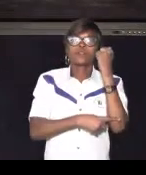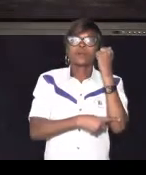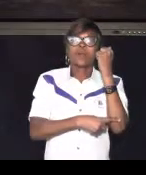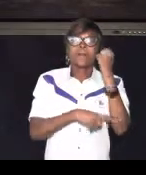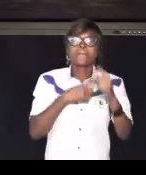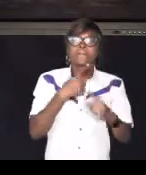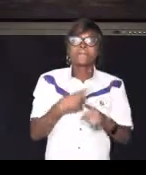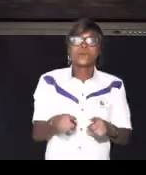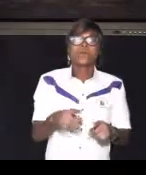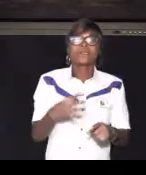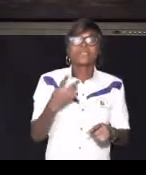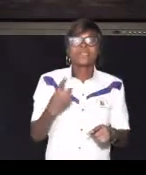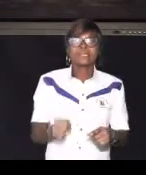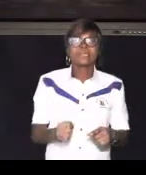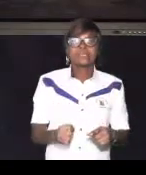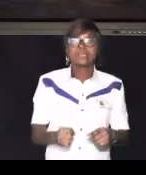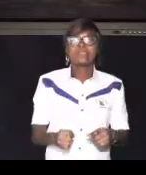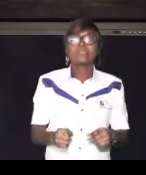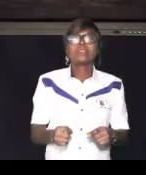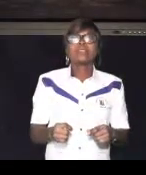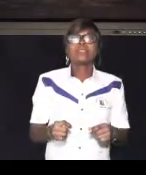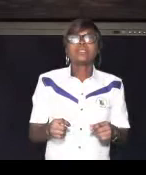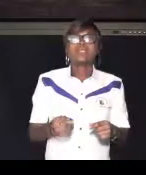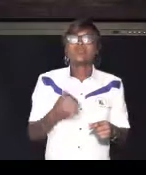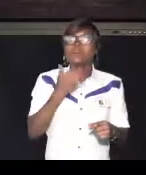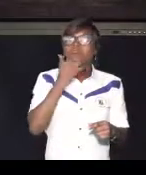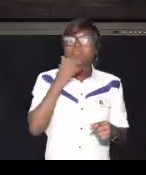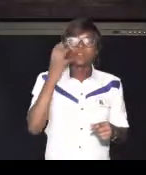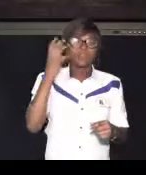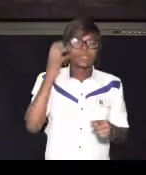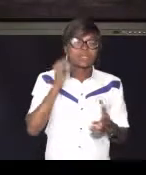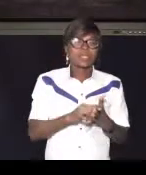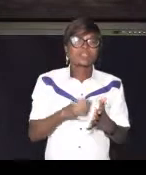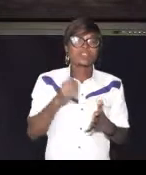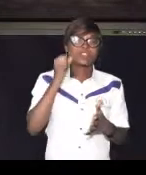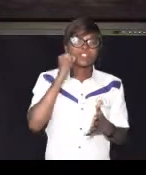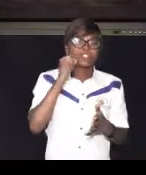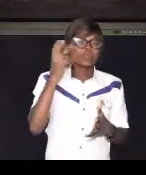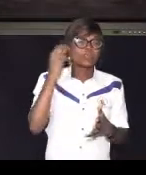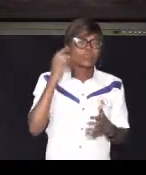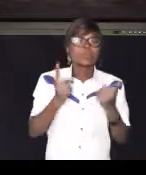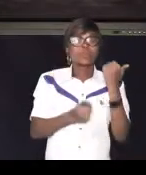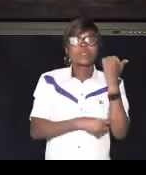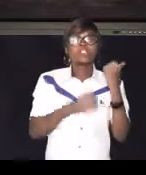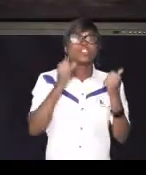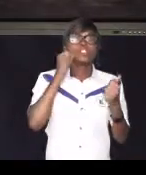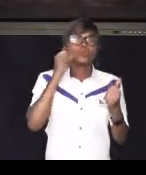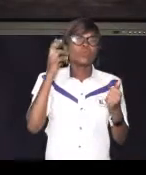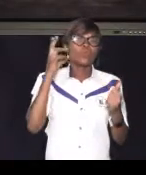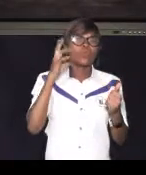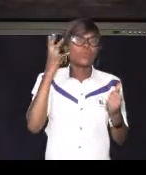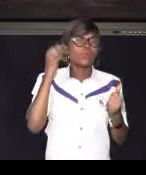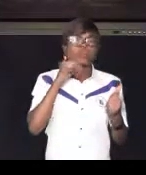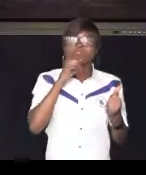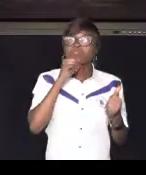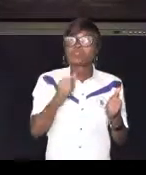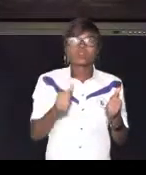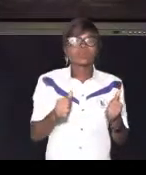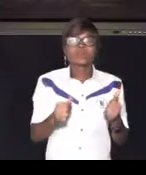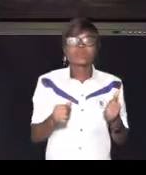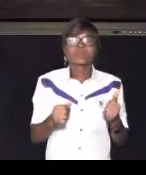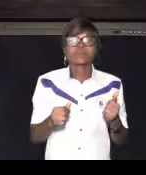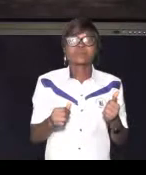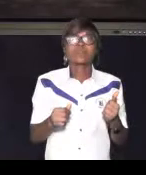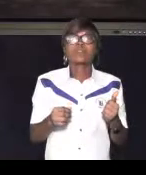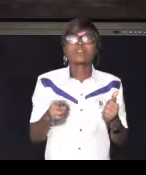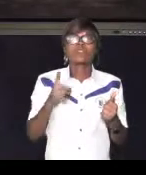but the offense for which she was flogged, she was not the person that committed that offense. That means